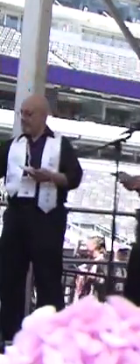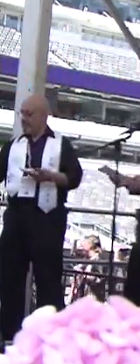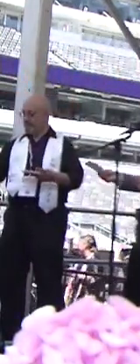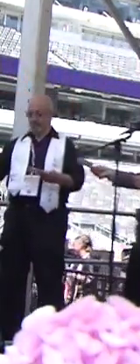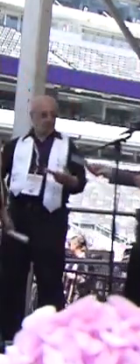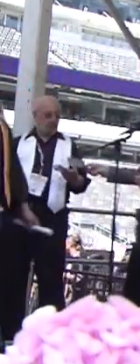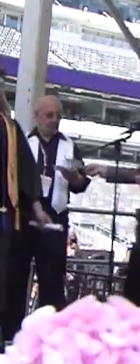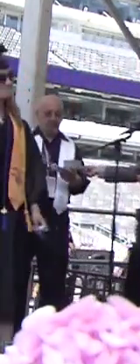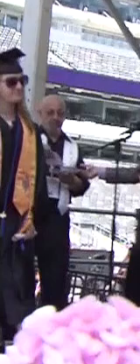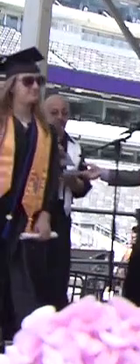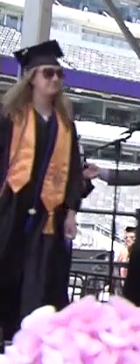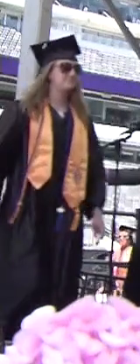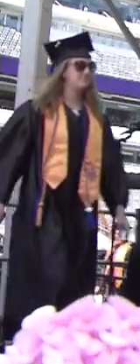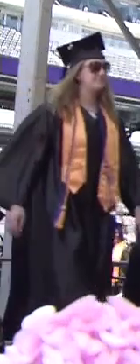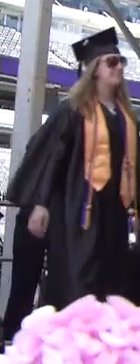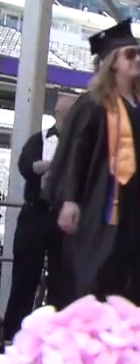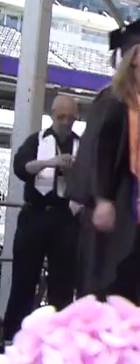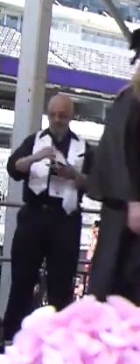Emily Davis.